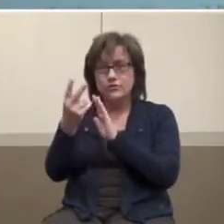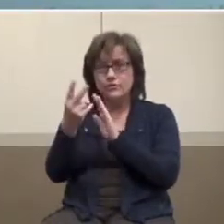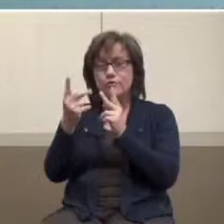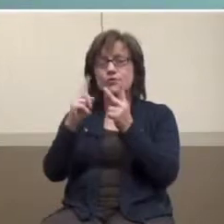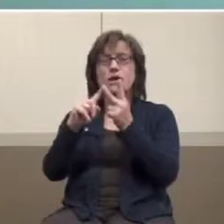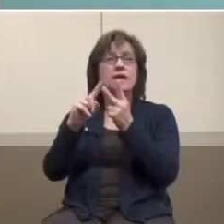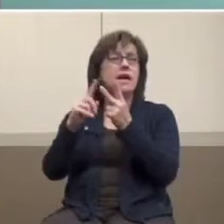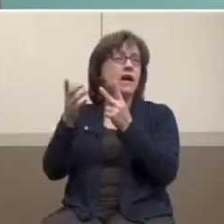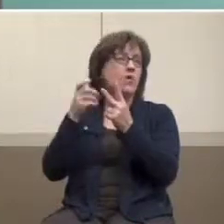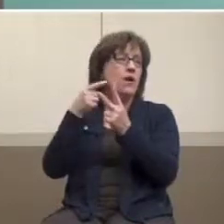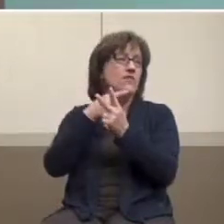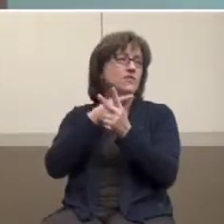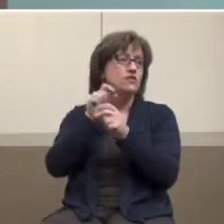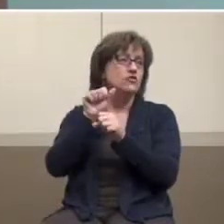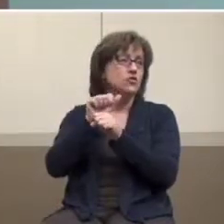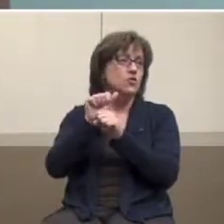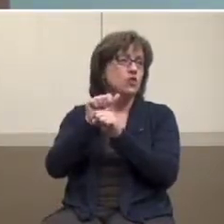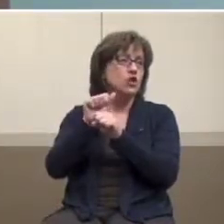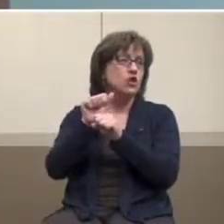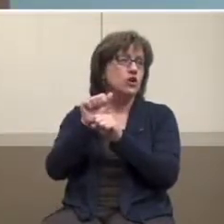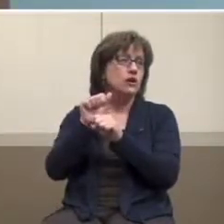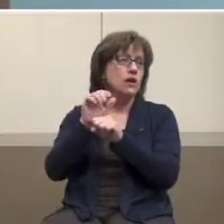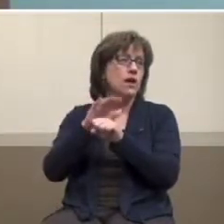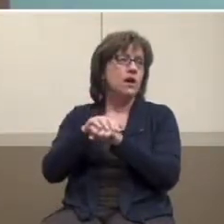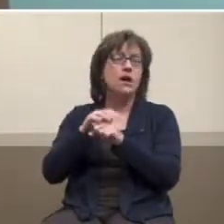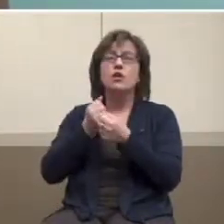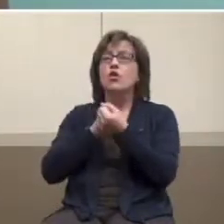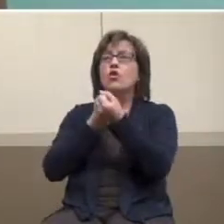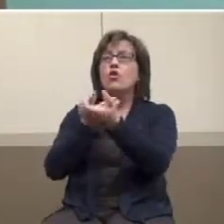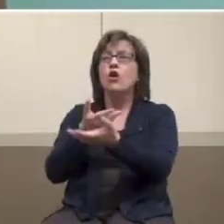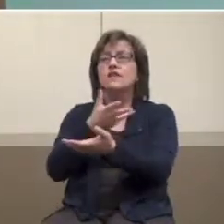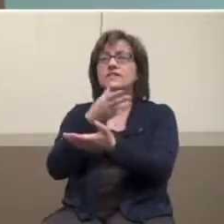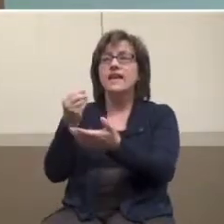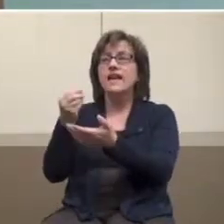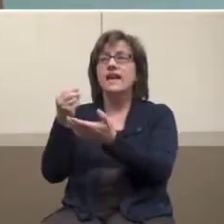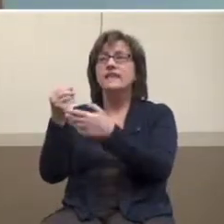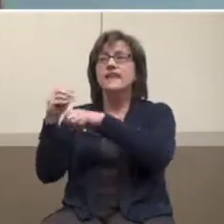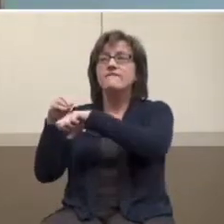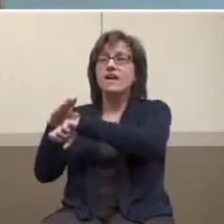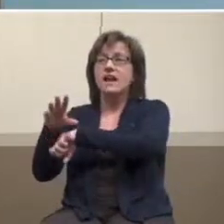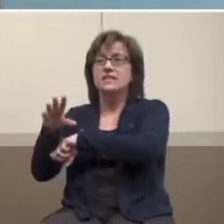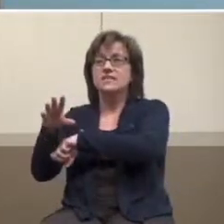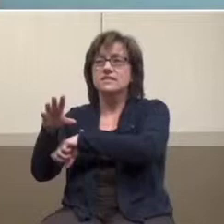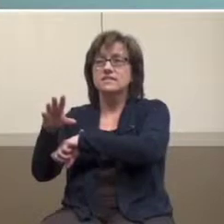to work on cause and effect, so I can go there.